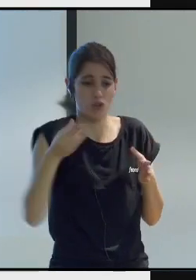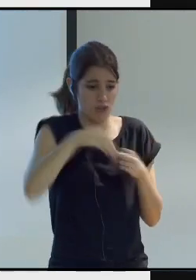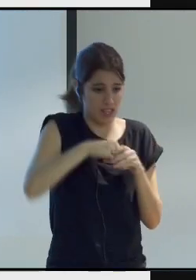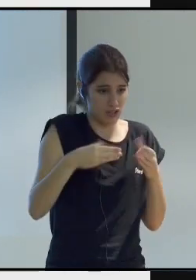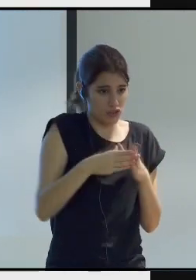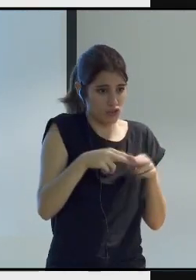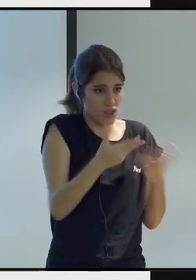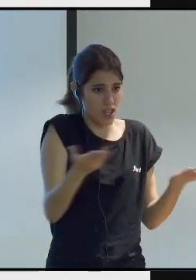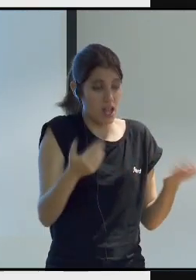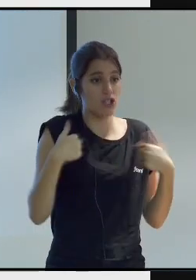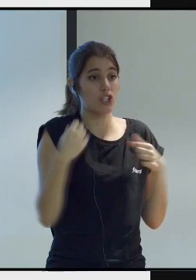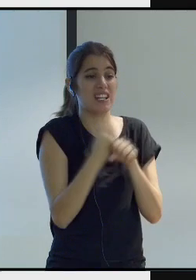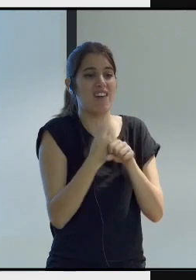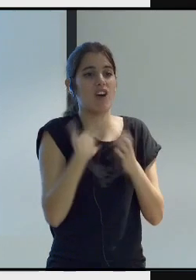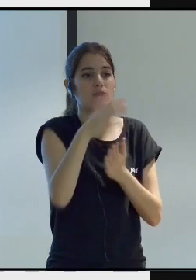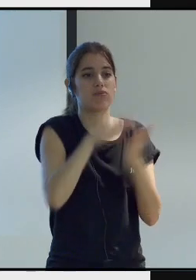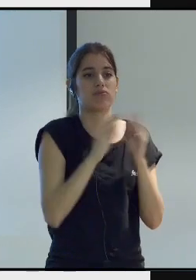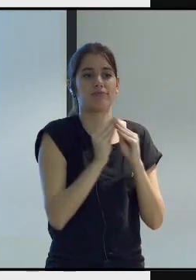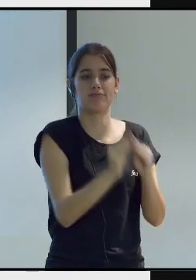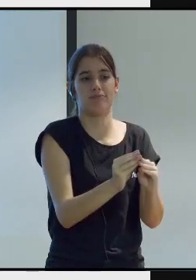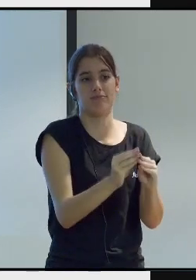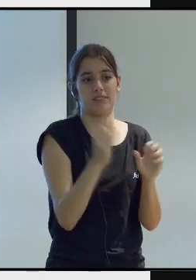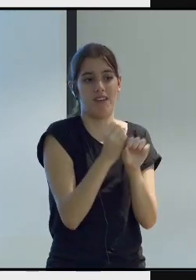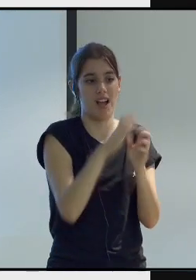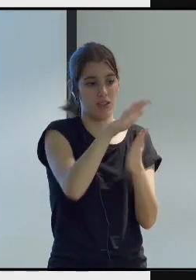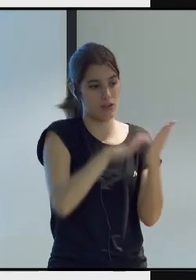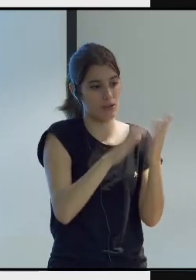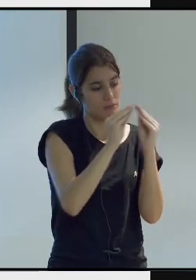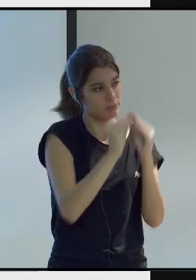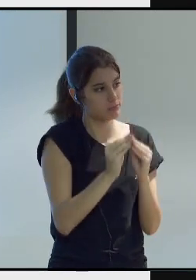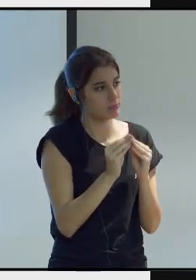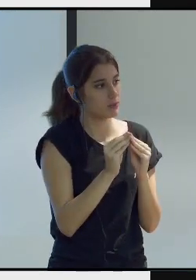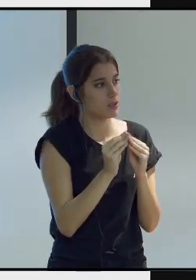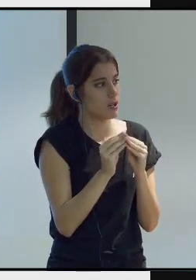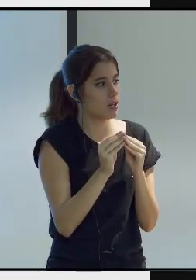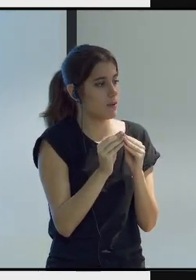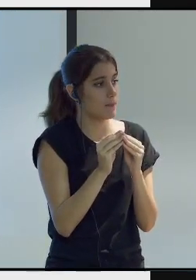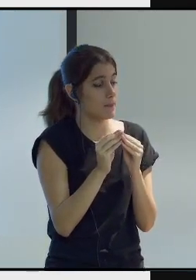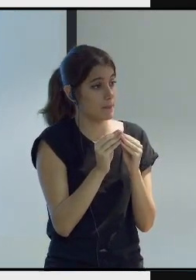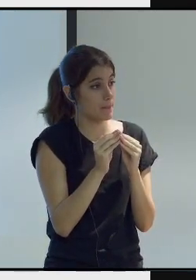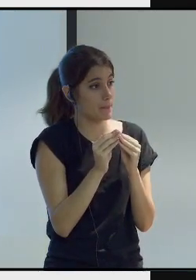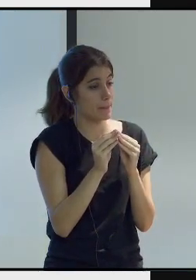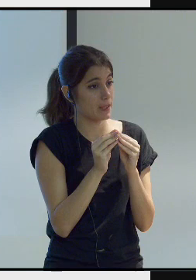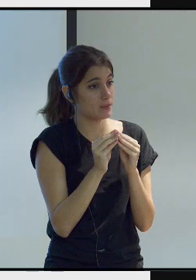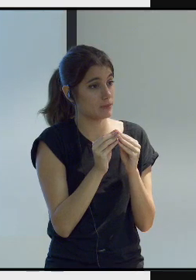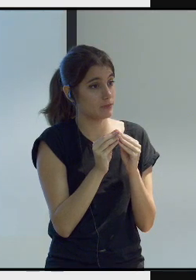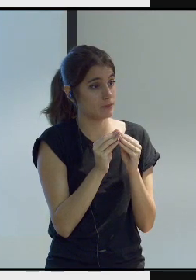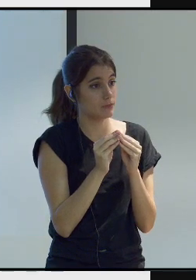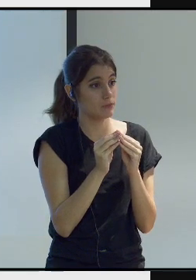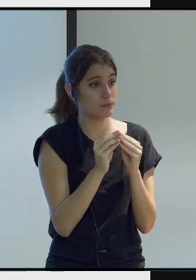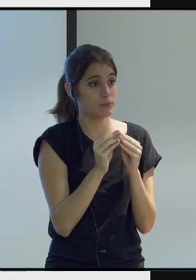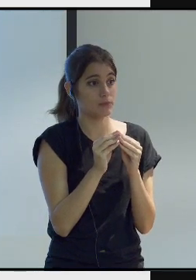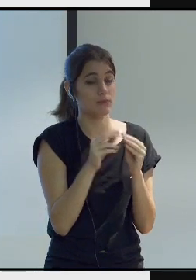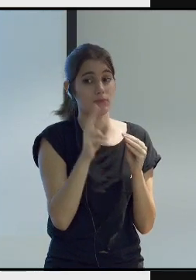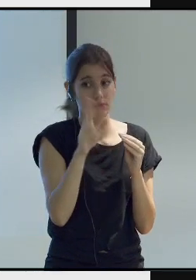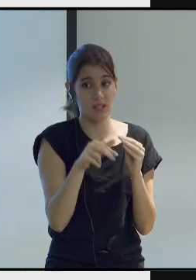and also trying to work together with others to use the law as a tool. I will switch